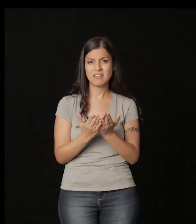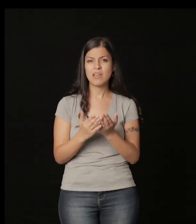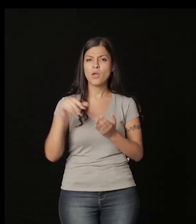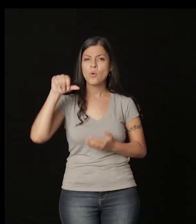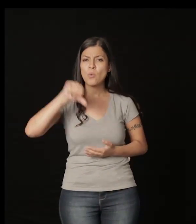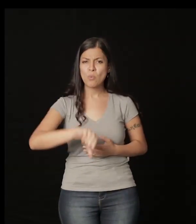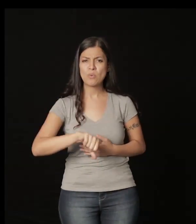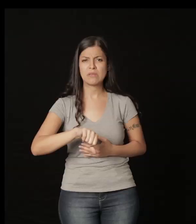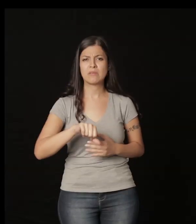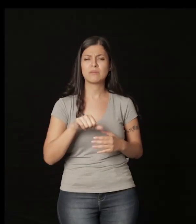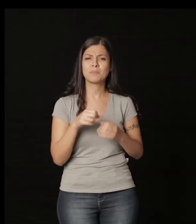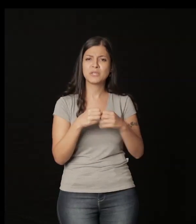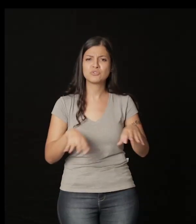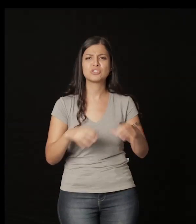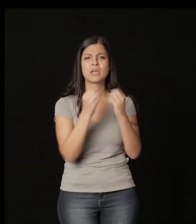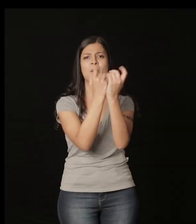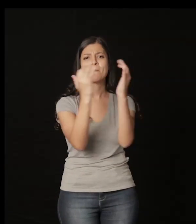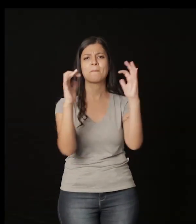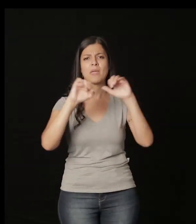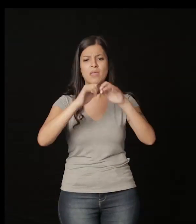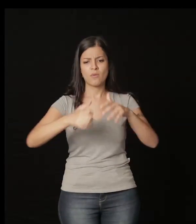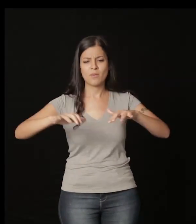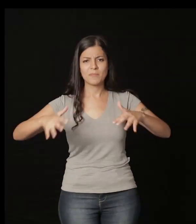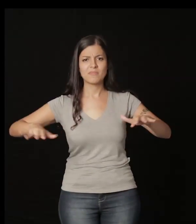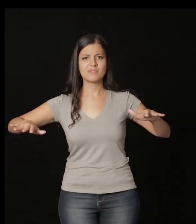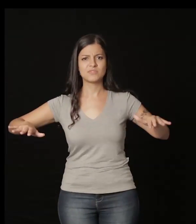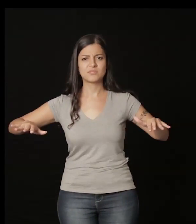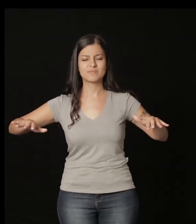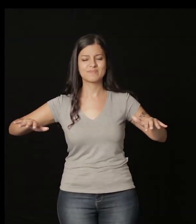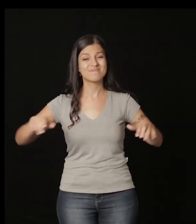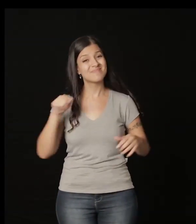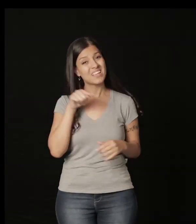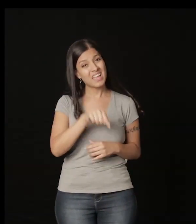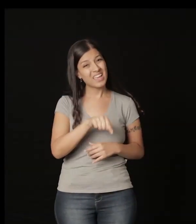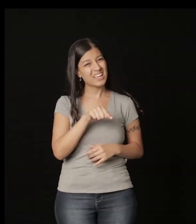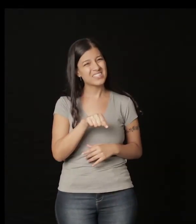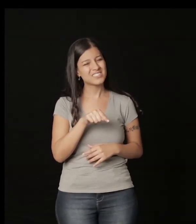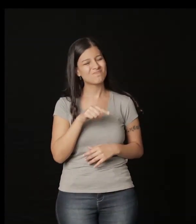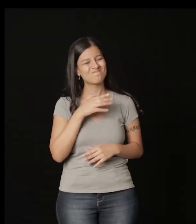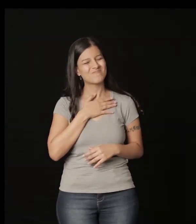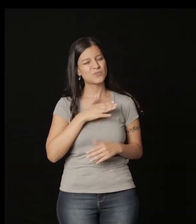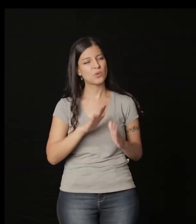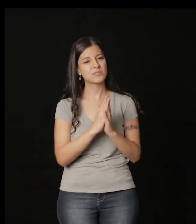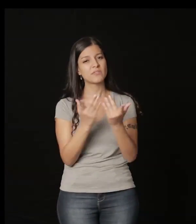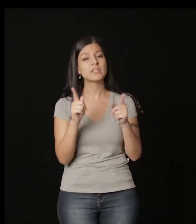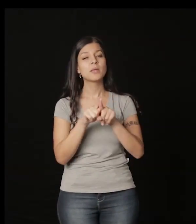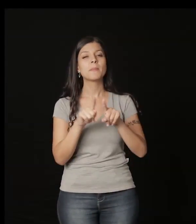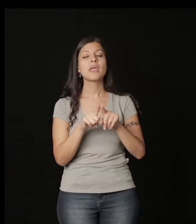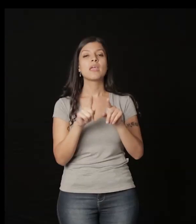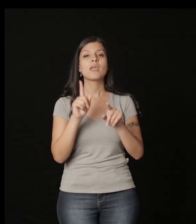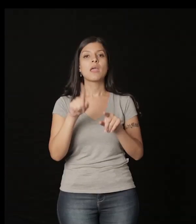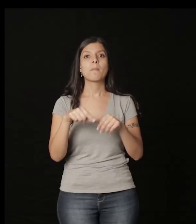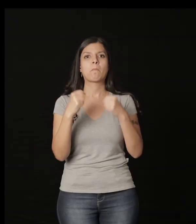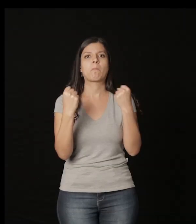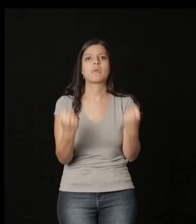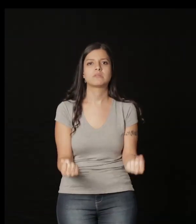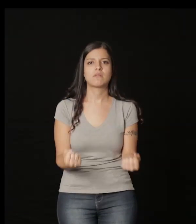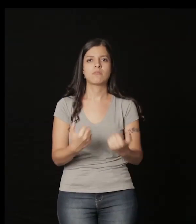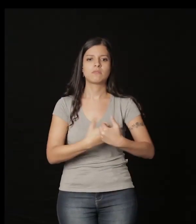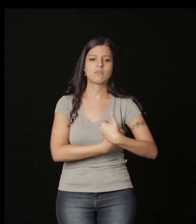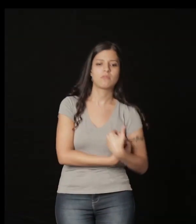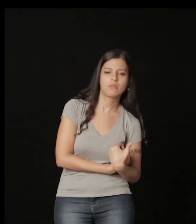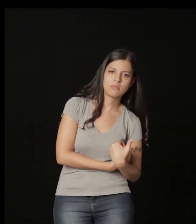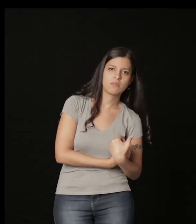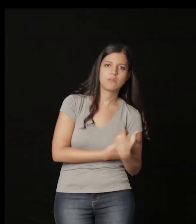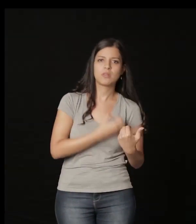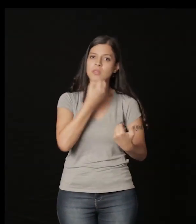books are bad for the environment. That's the one thing about them I don't like. They're also very heavy, which is not